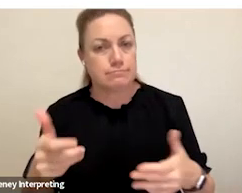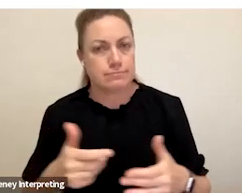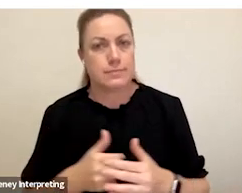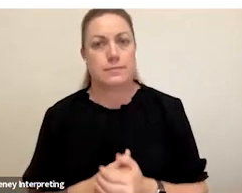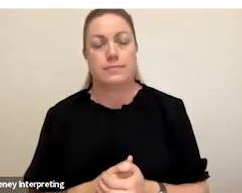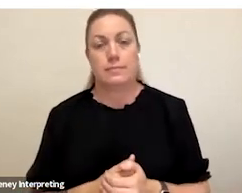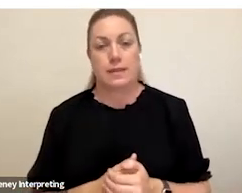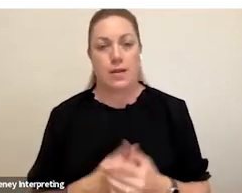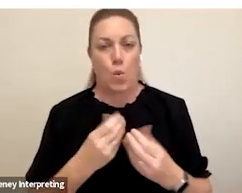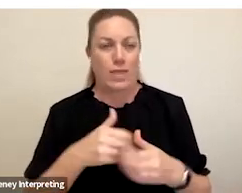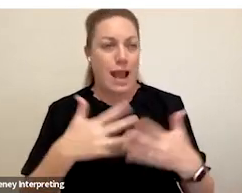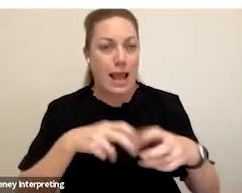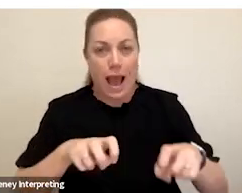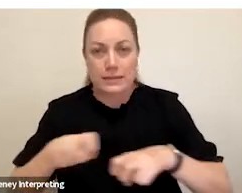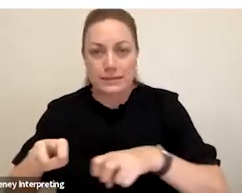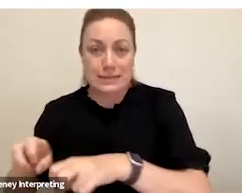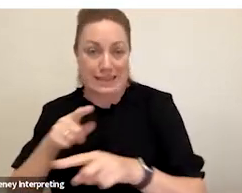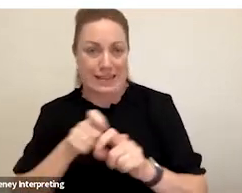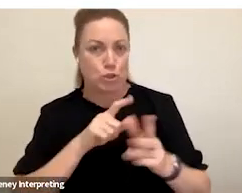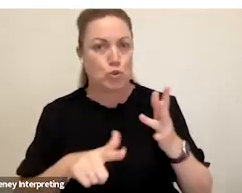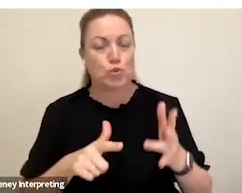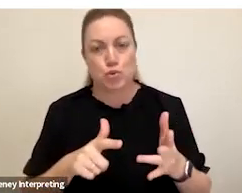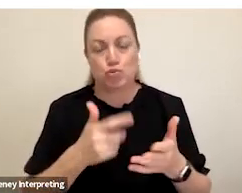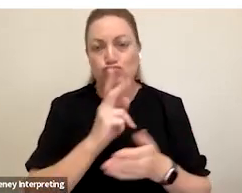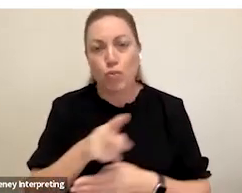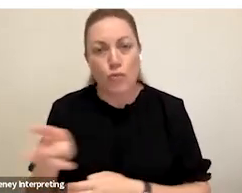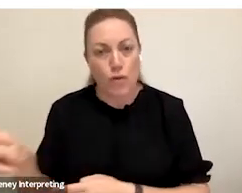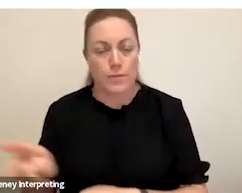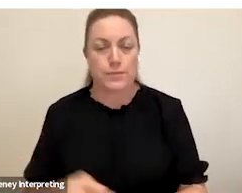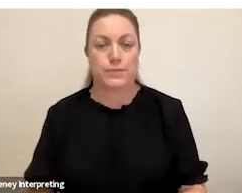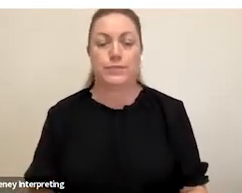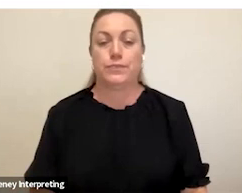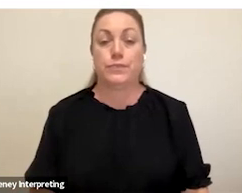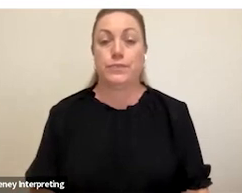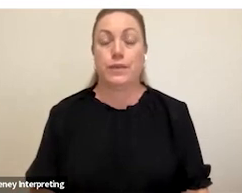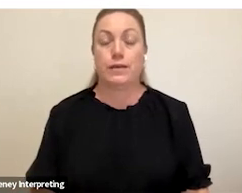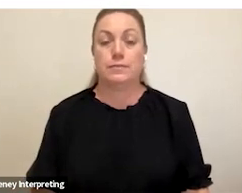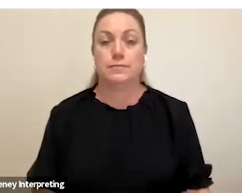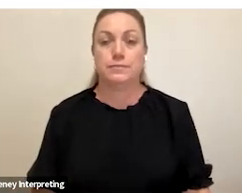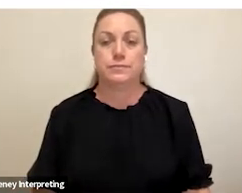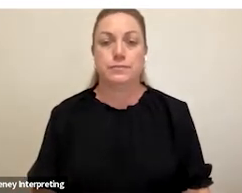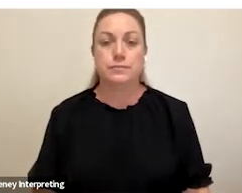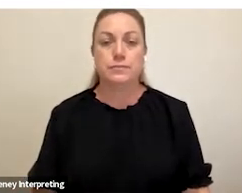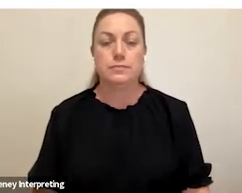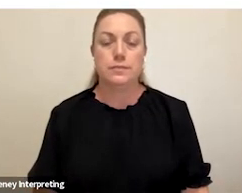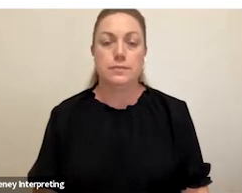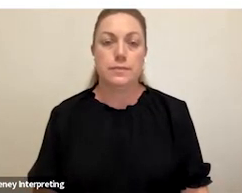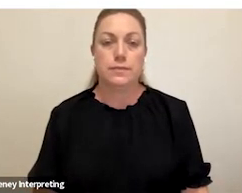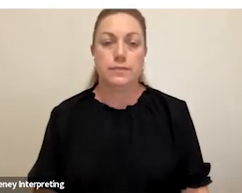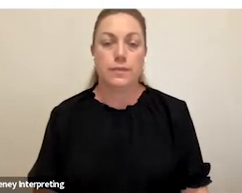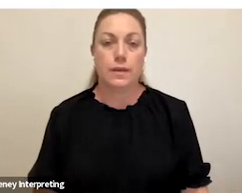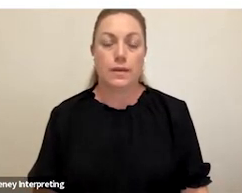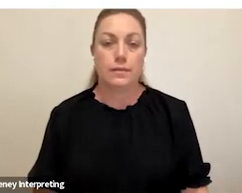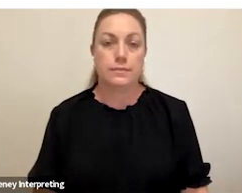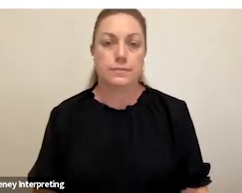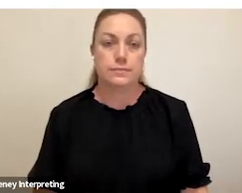the activities that you engage in on a routine basis? So what you'll see on the next slide, thanks, Alyssa, is that